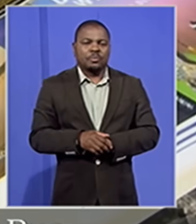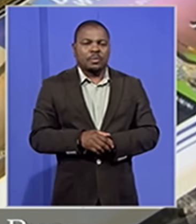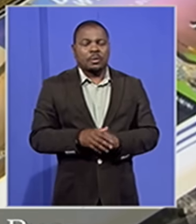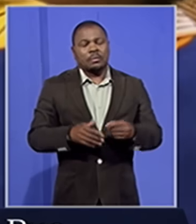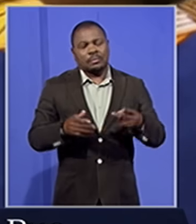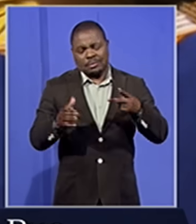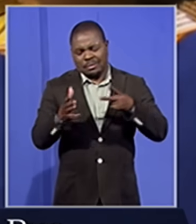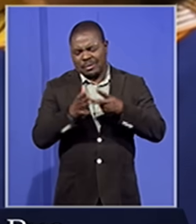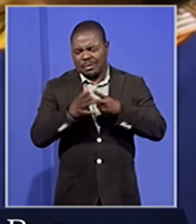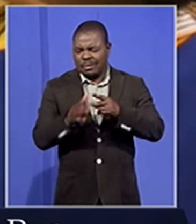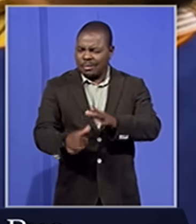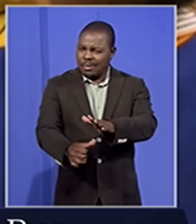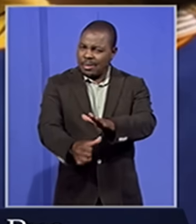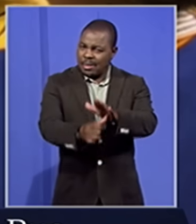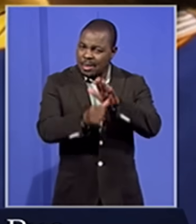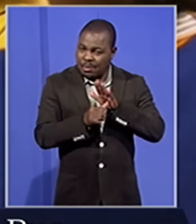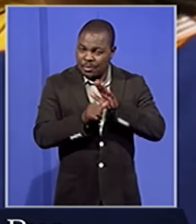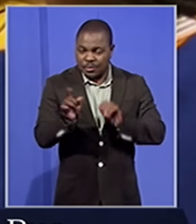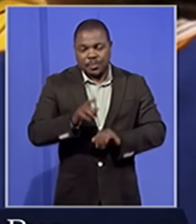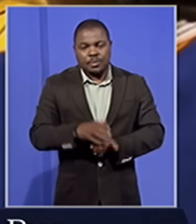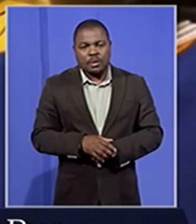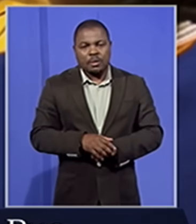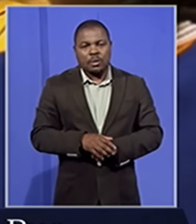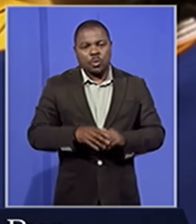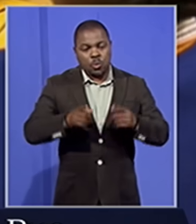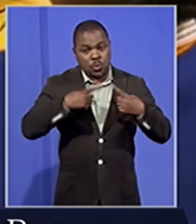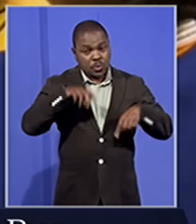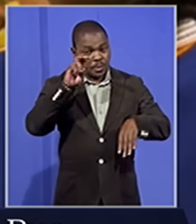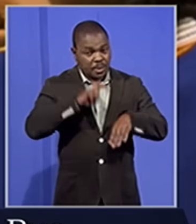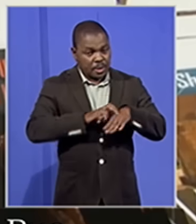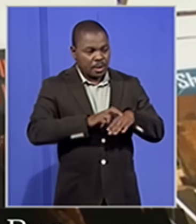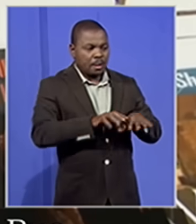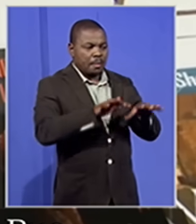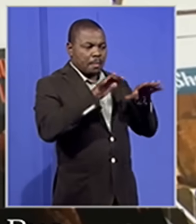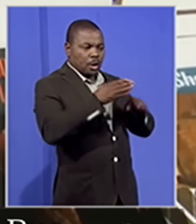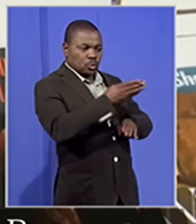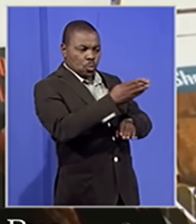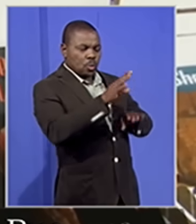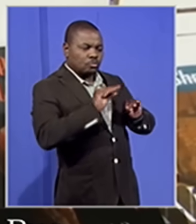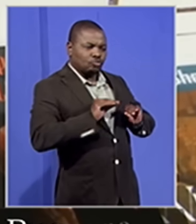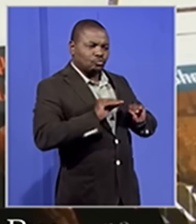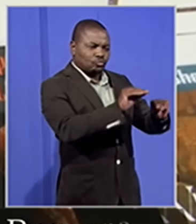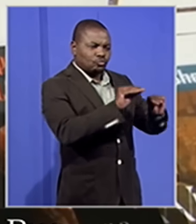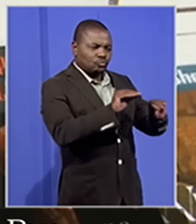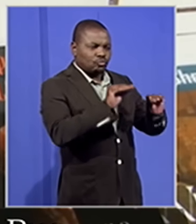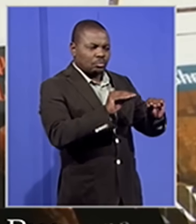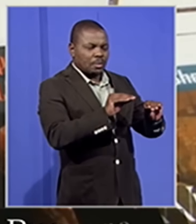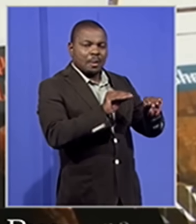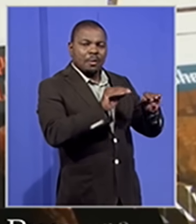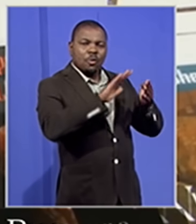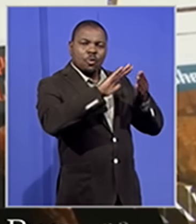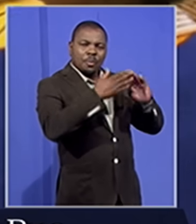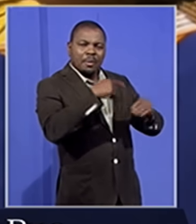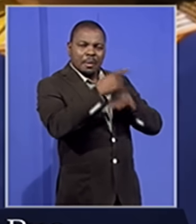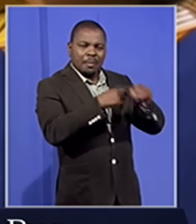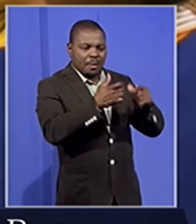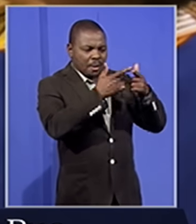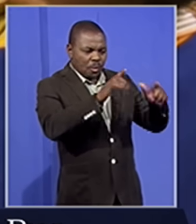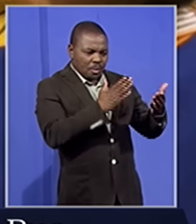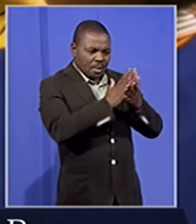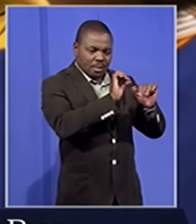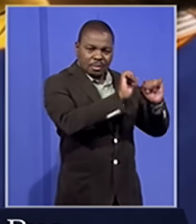Taba e kgolo hape ke hona ho ruta setjhaba ka ditokelo tsa bona tsa puo, hore e mong le e